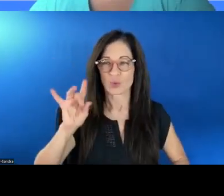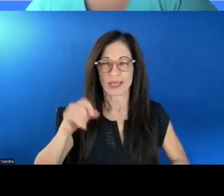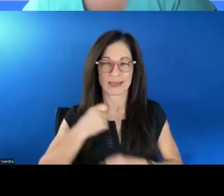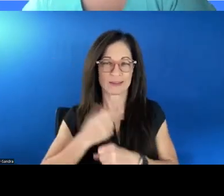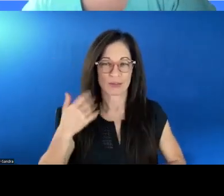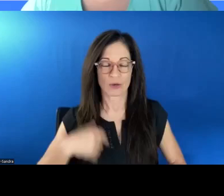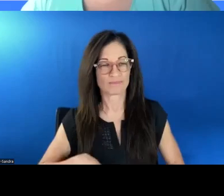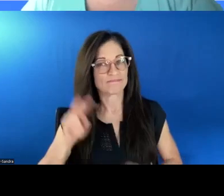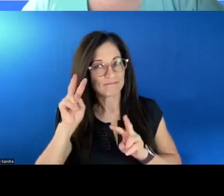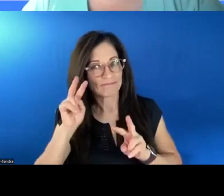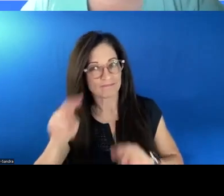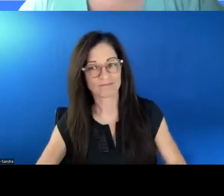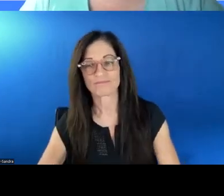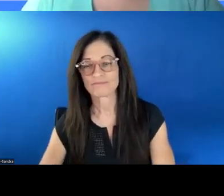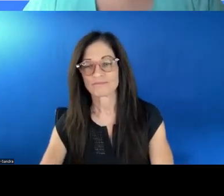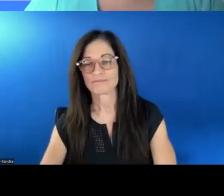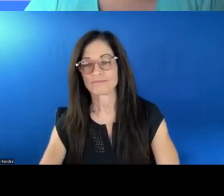that.